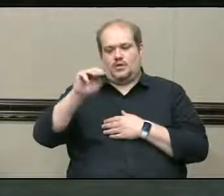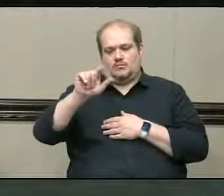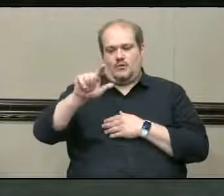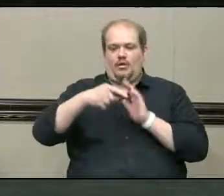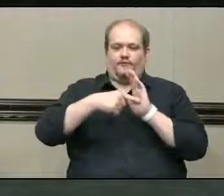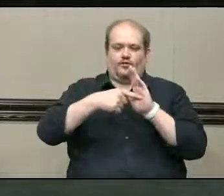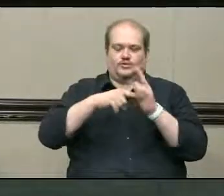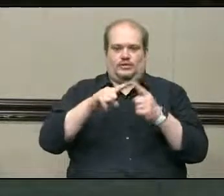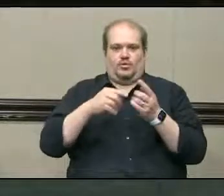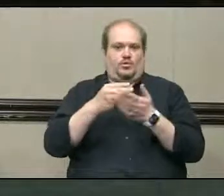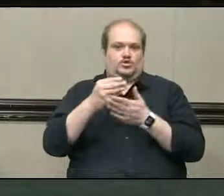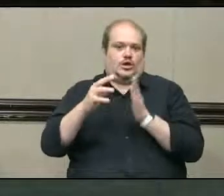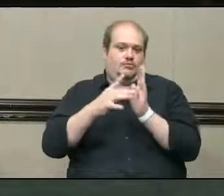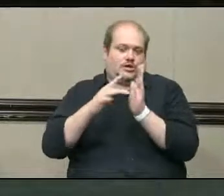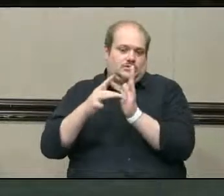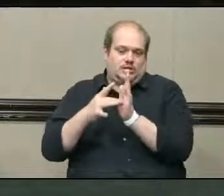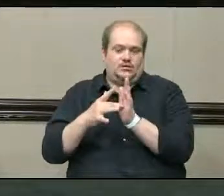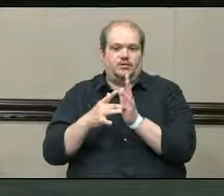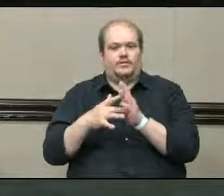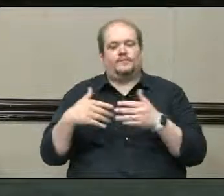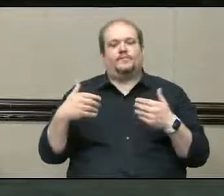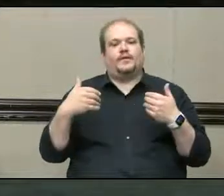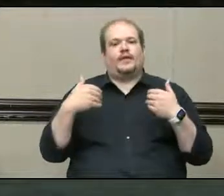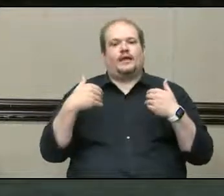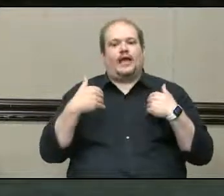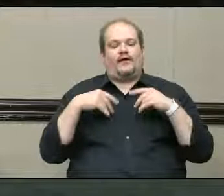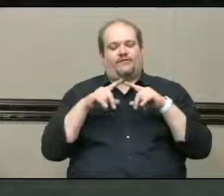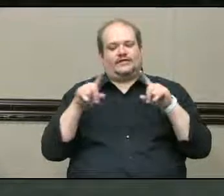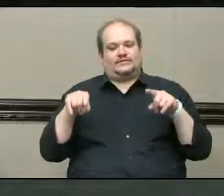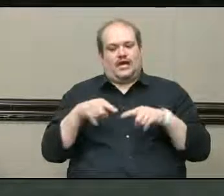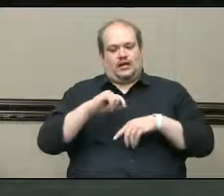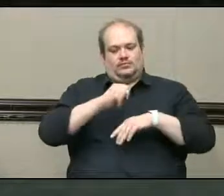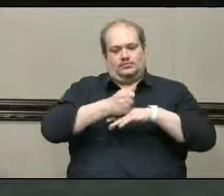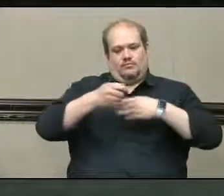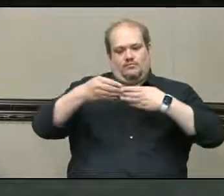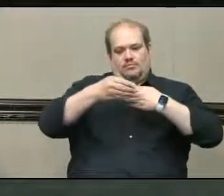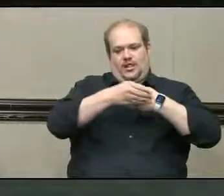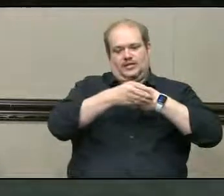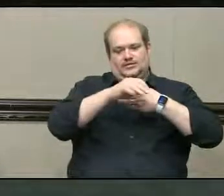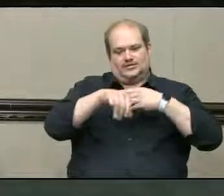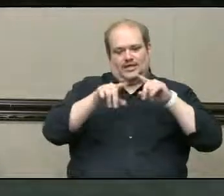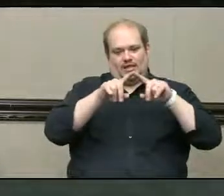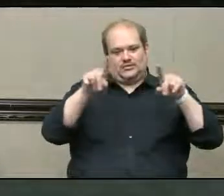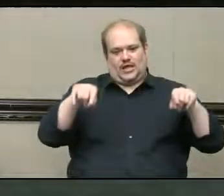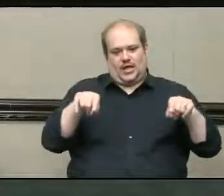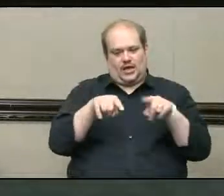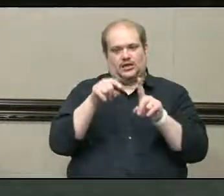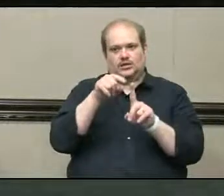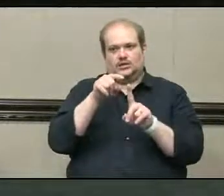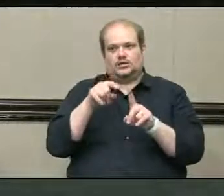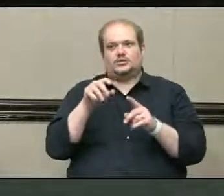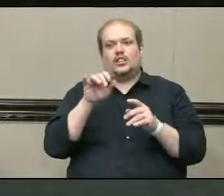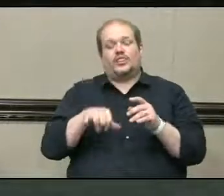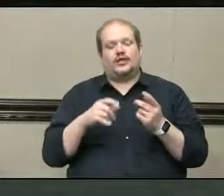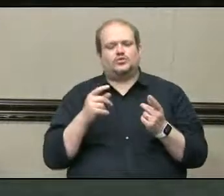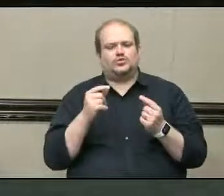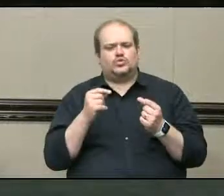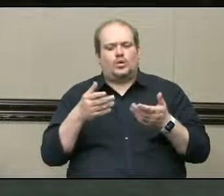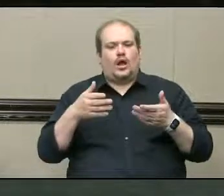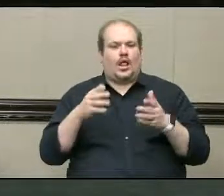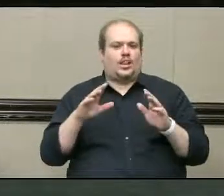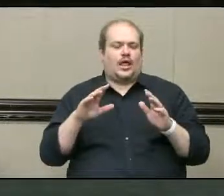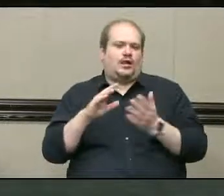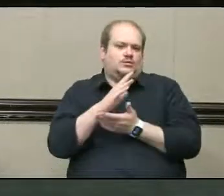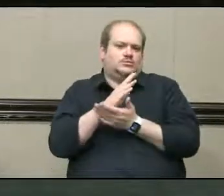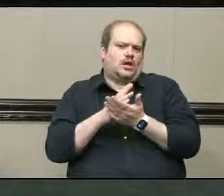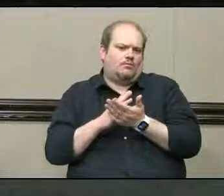a center, hasn't have the sign yet placed in that sign package. And so what this does is that allows